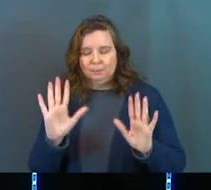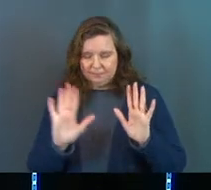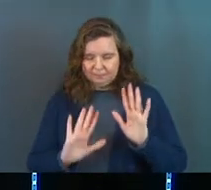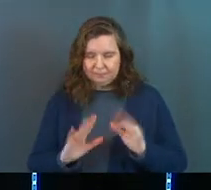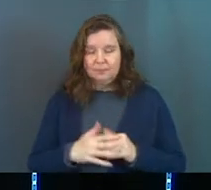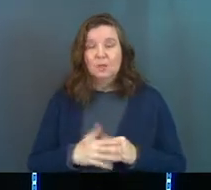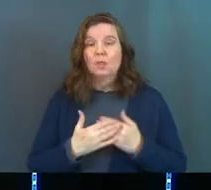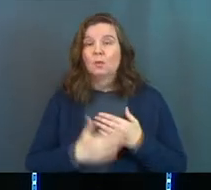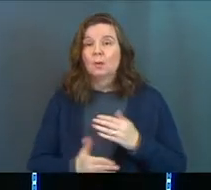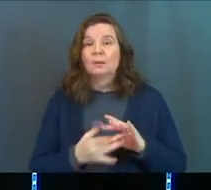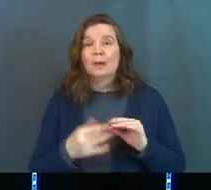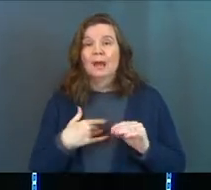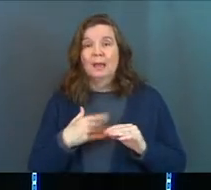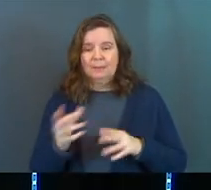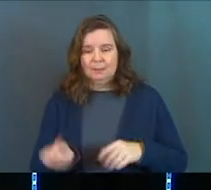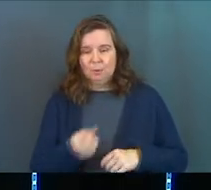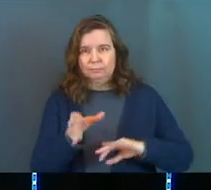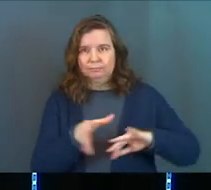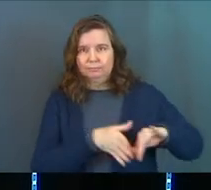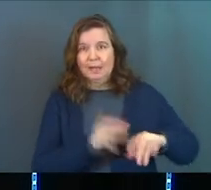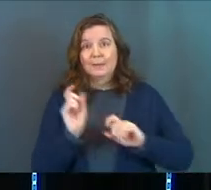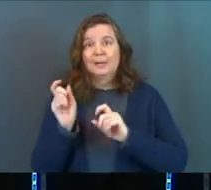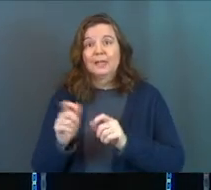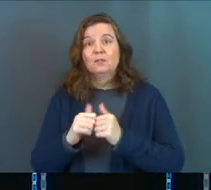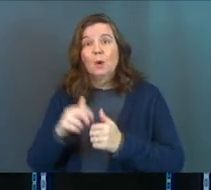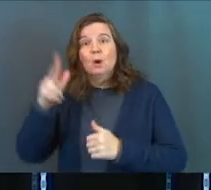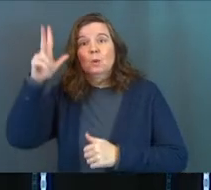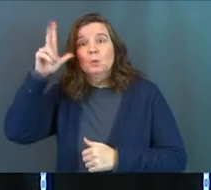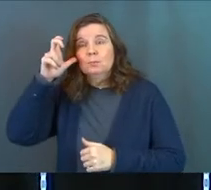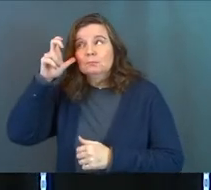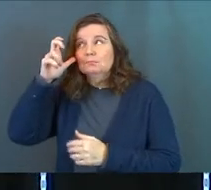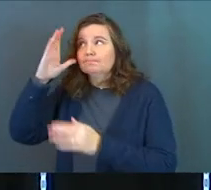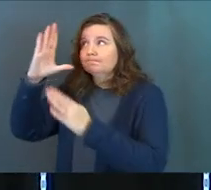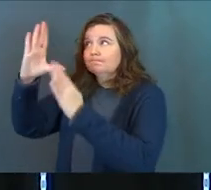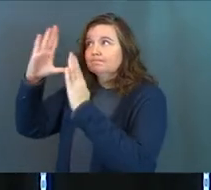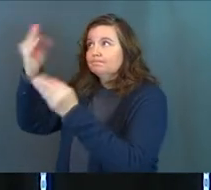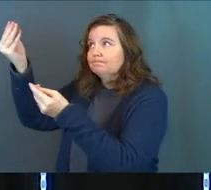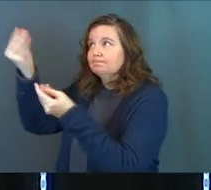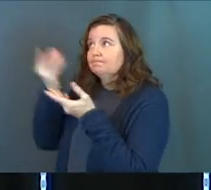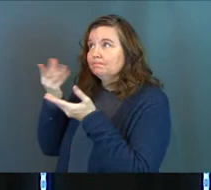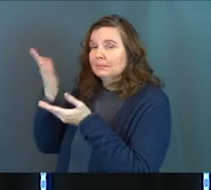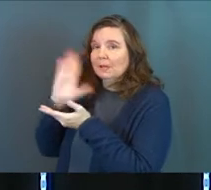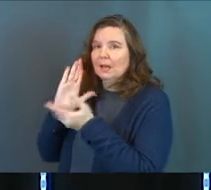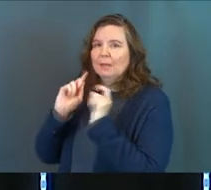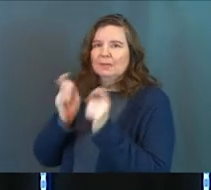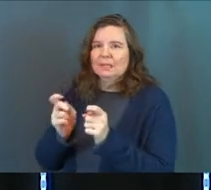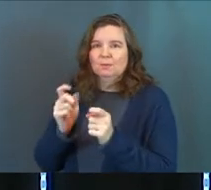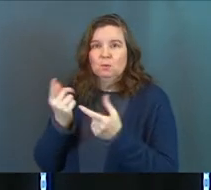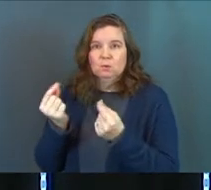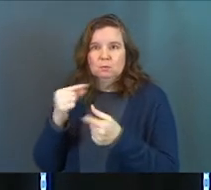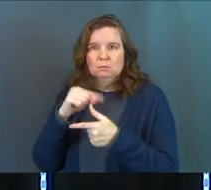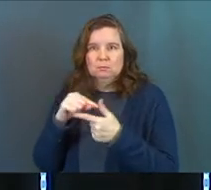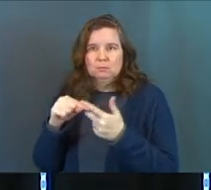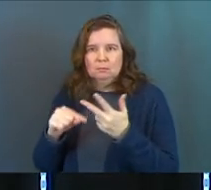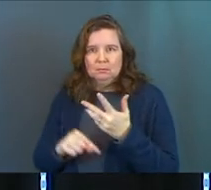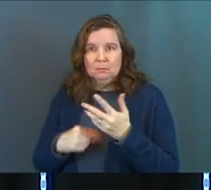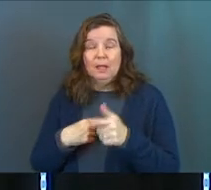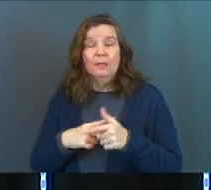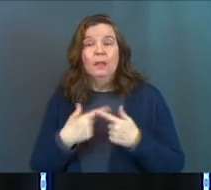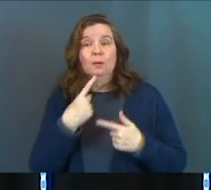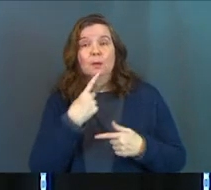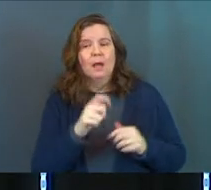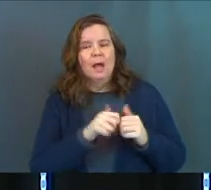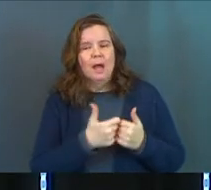okay, rest of the message, I'm going to give you guys how to listen to God. And I'm going to give you a series of steps on that. And then I'm going to tell